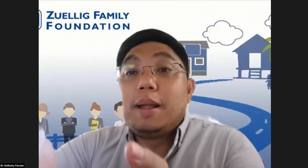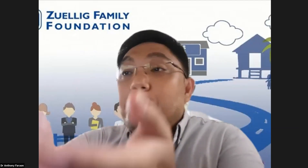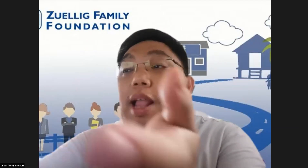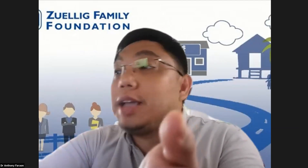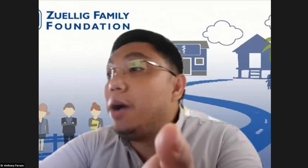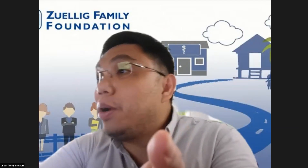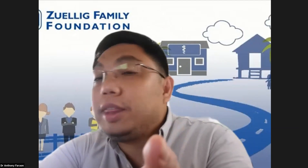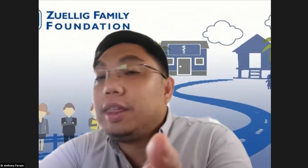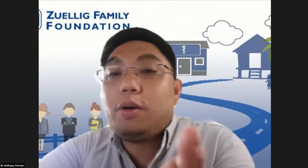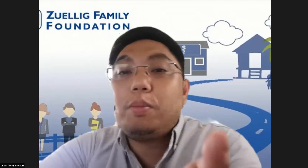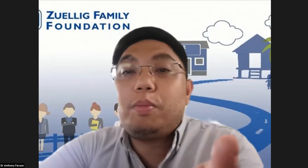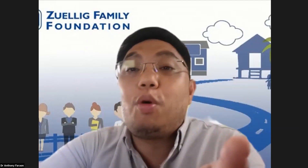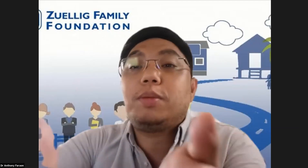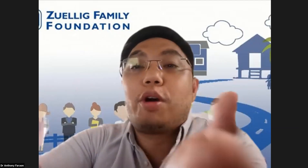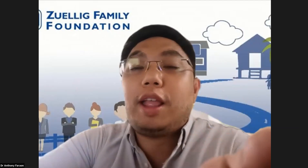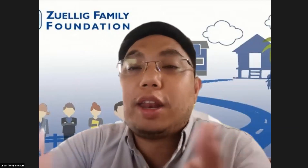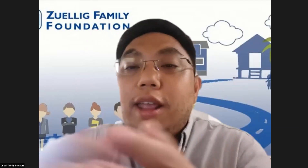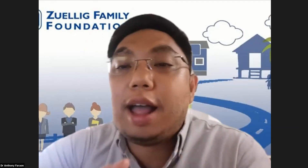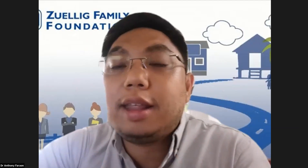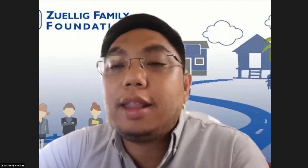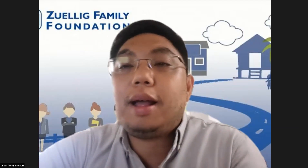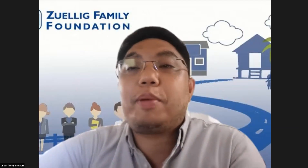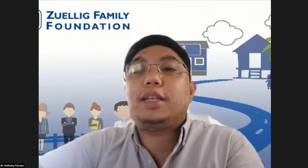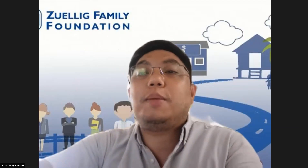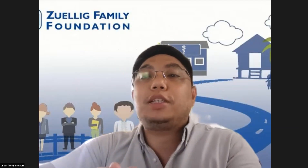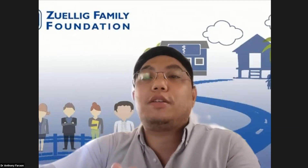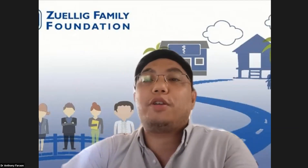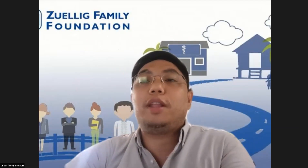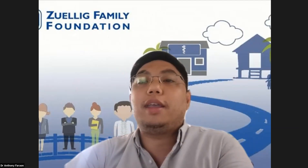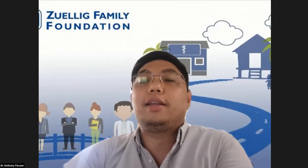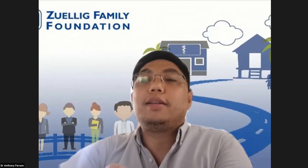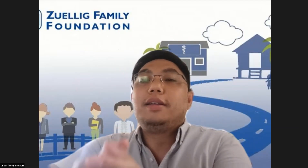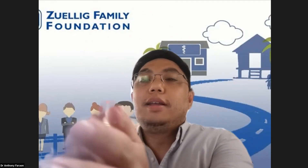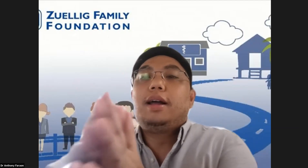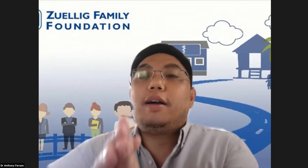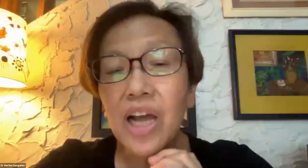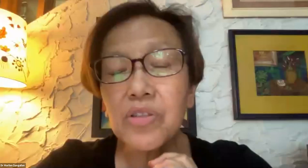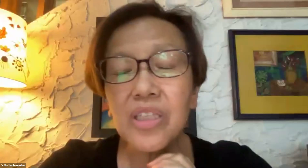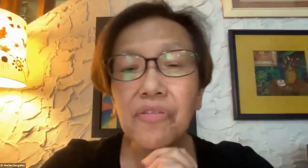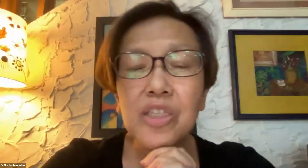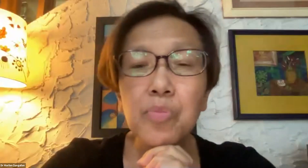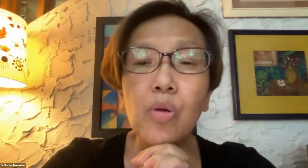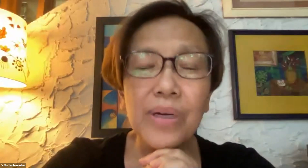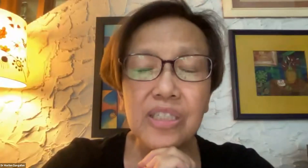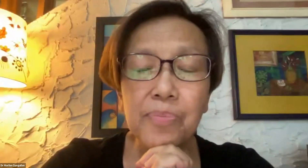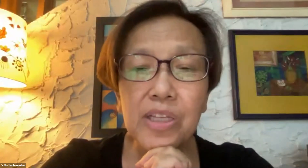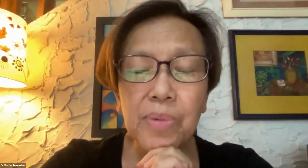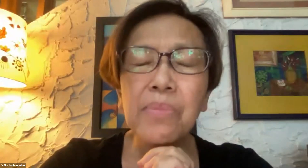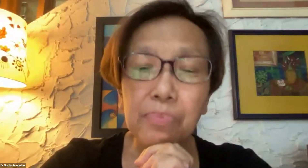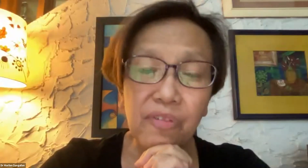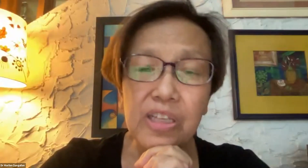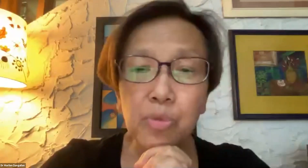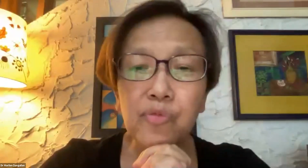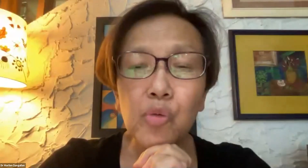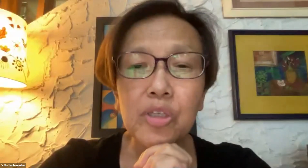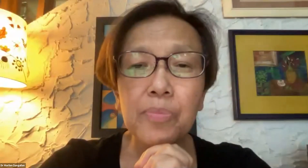LCS. Last hour, I think almost more than 300 participants for today. We haven't counted the Facebook participants, I